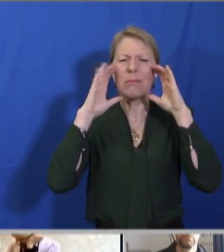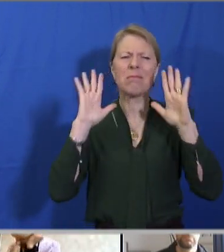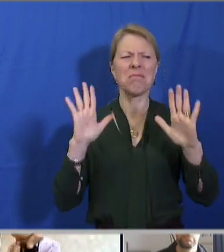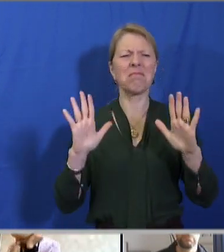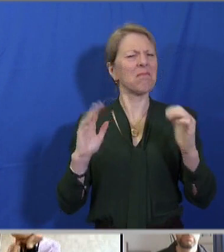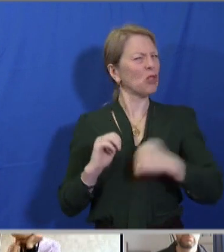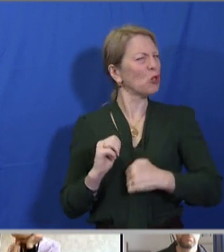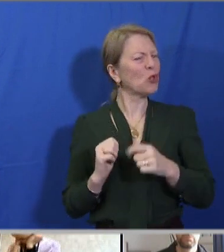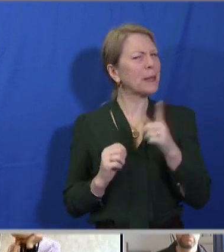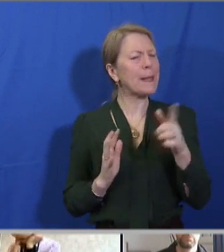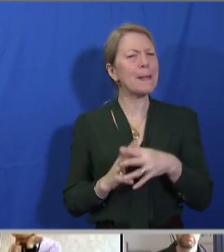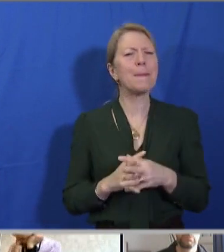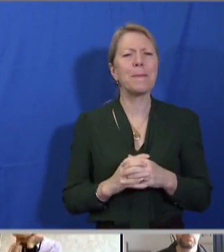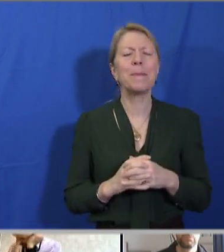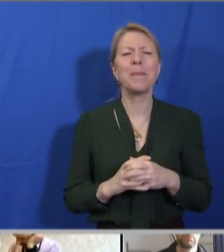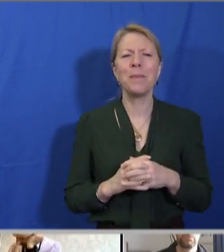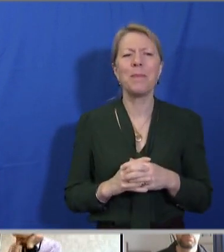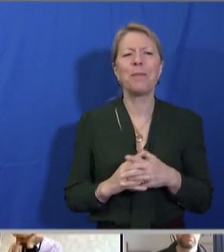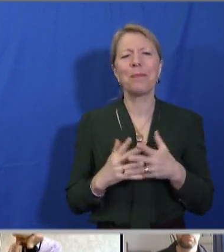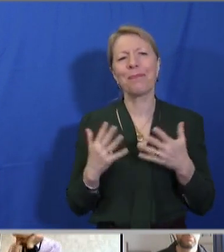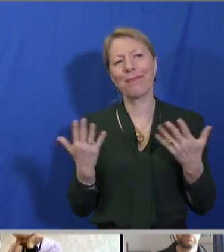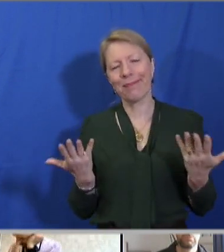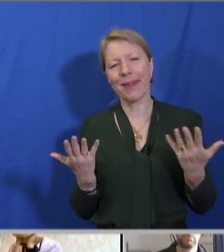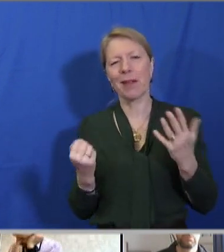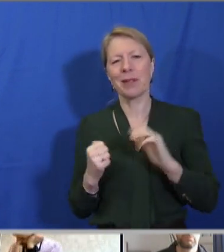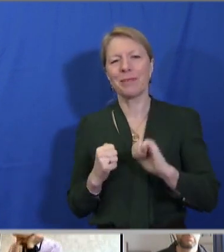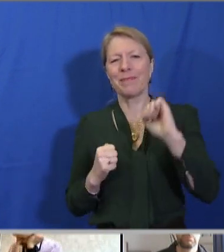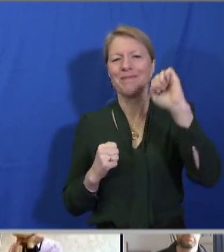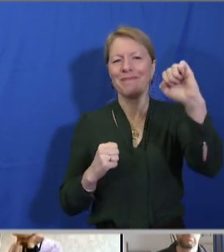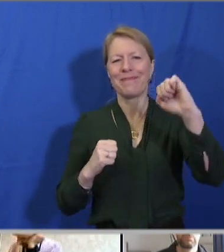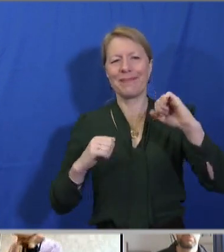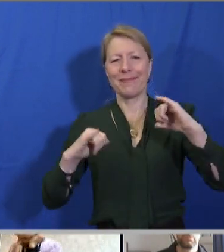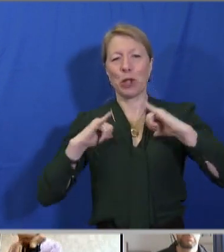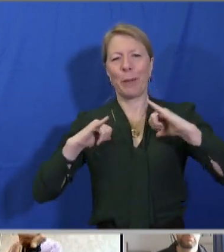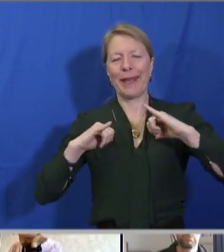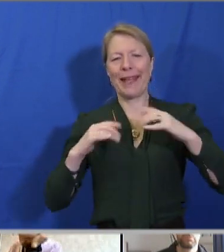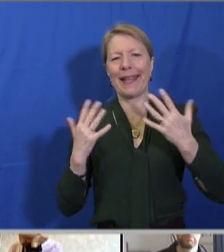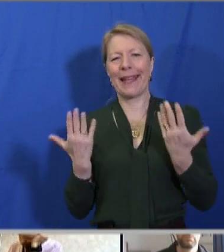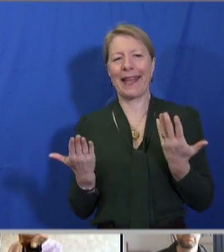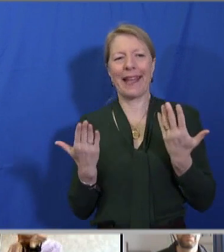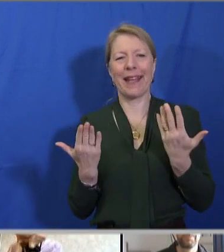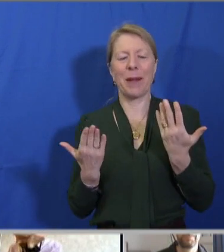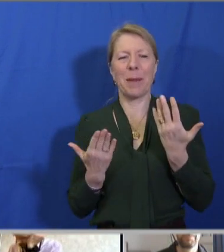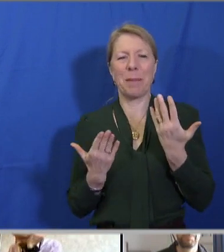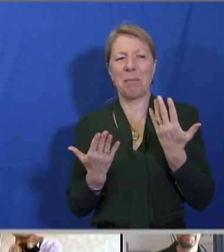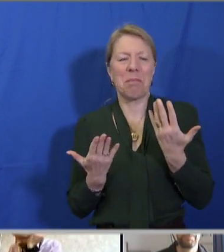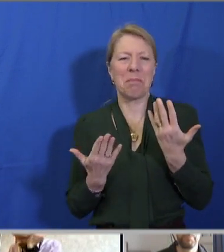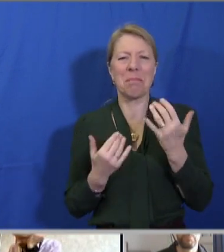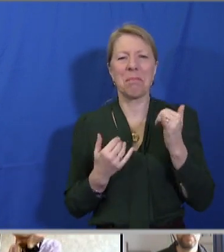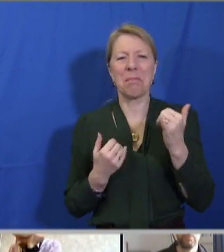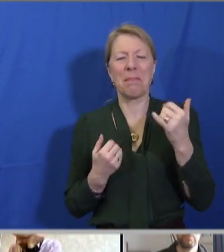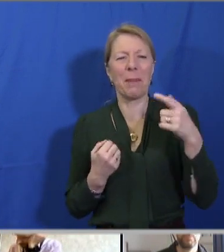and I suppose the utility regulator, if they have employees who have certain conditions or requirements where they can't do